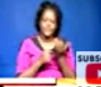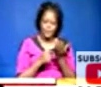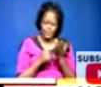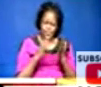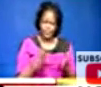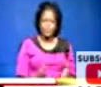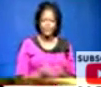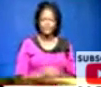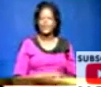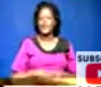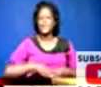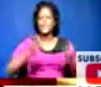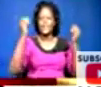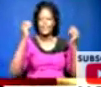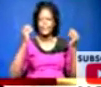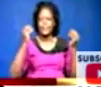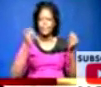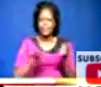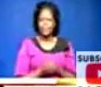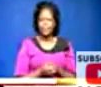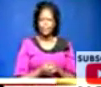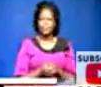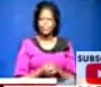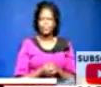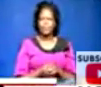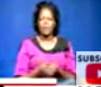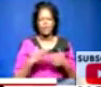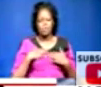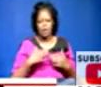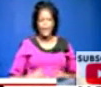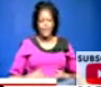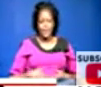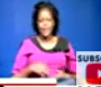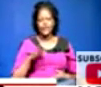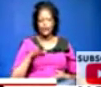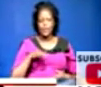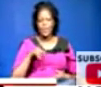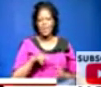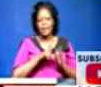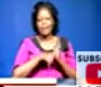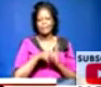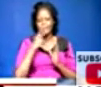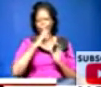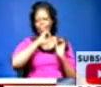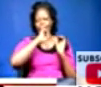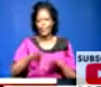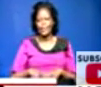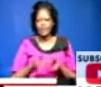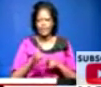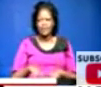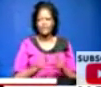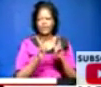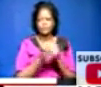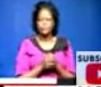Tuesday, 18th October this year. The body of the 50-year-old was later found dumped at Kiminini River.